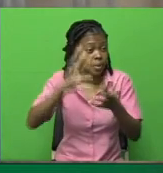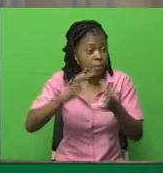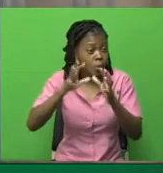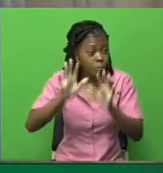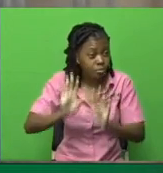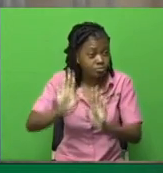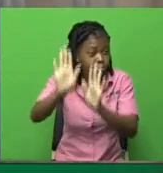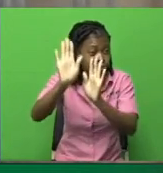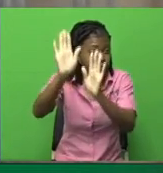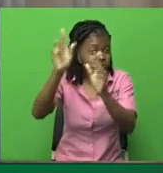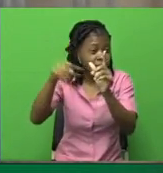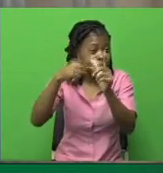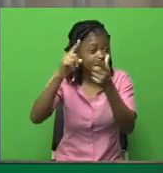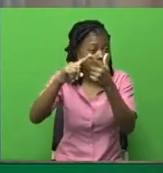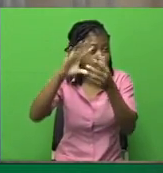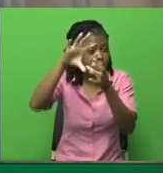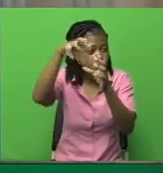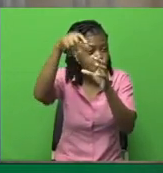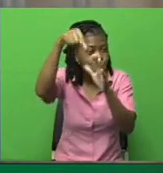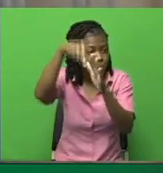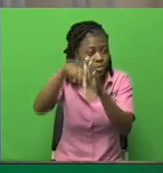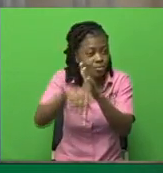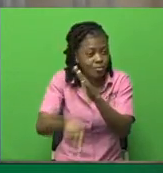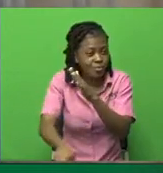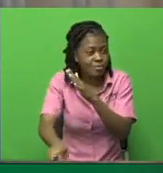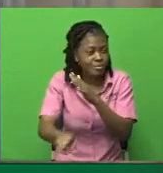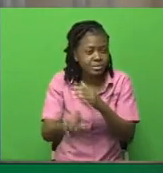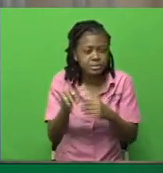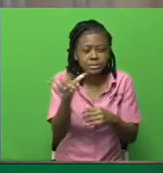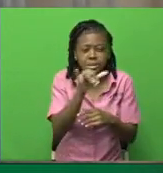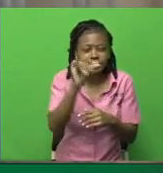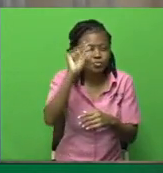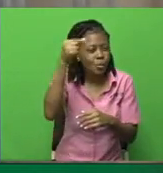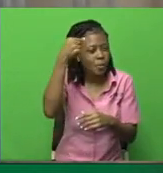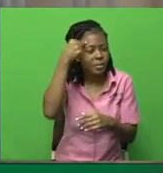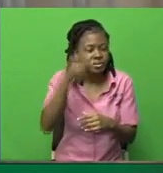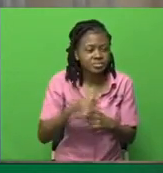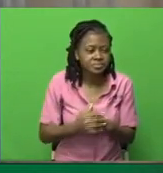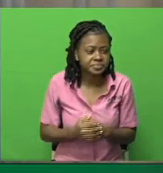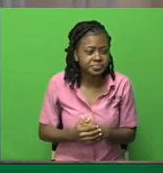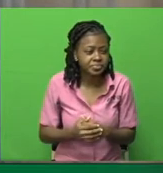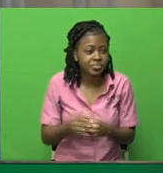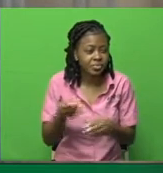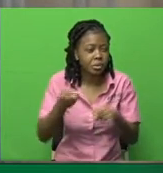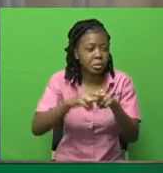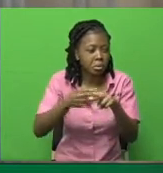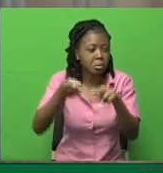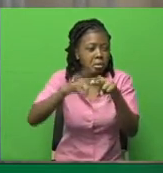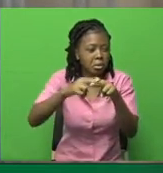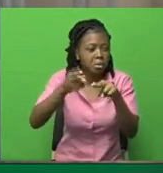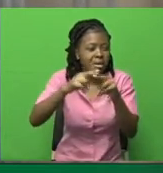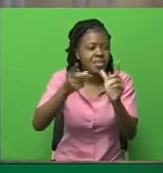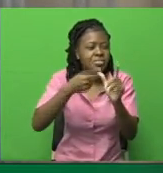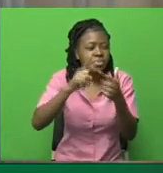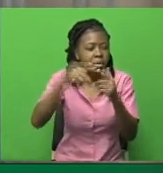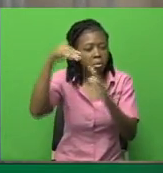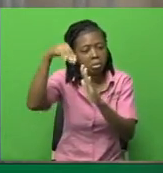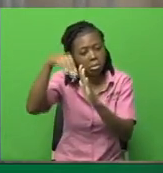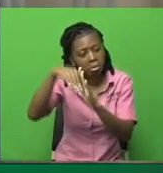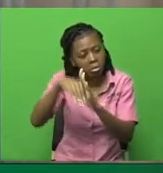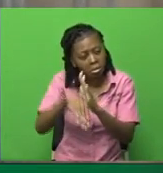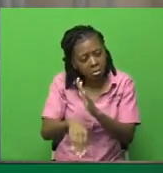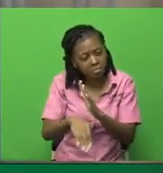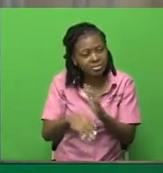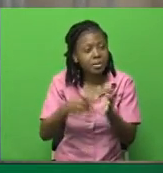this government the 2023 estimates have expenditure placed charges on account of publicly and that is debt Servicing